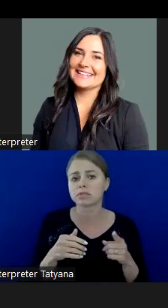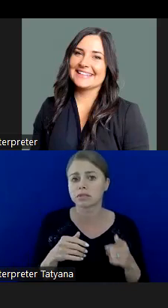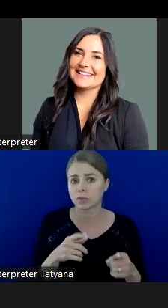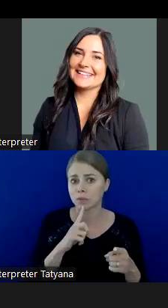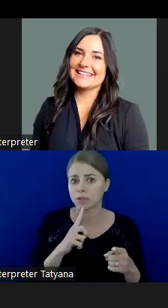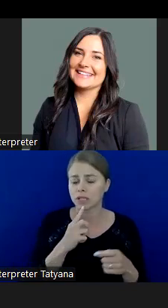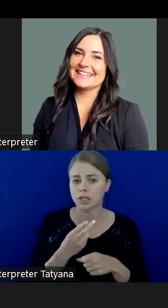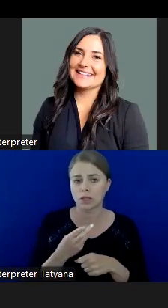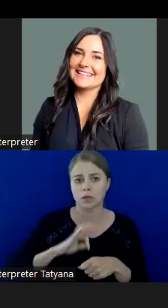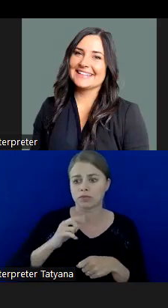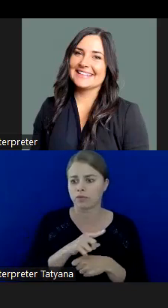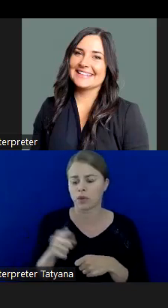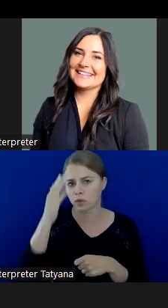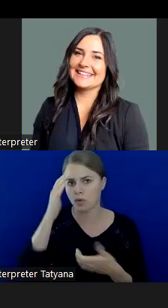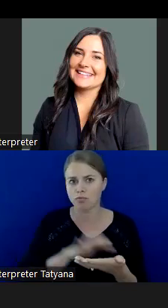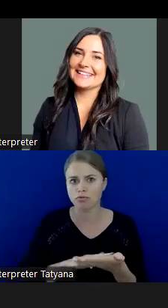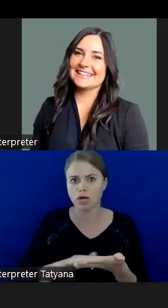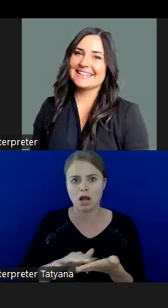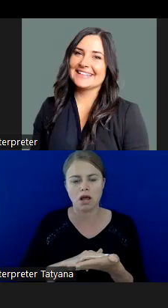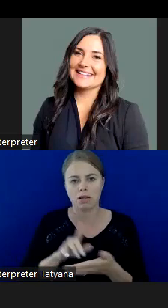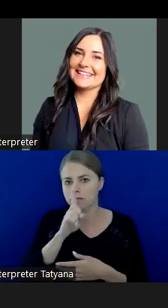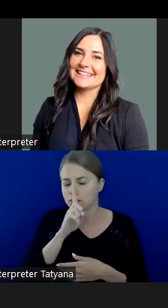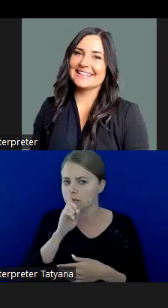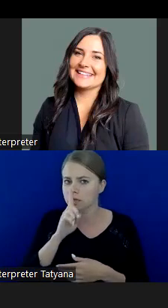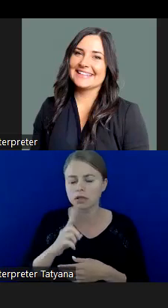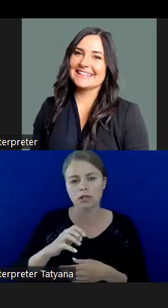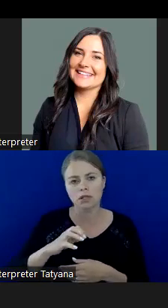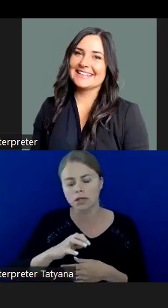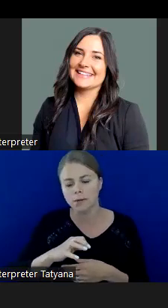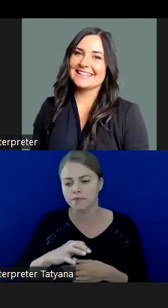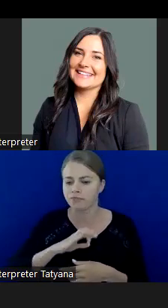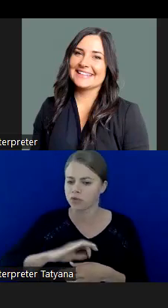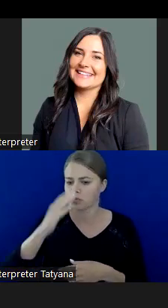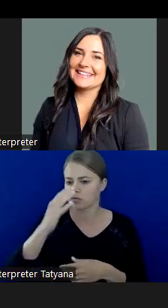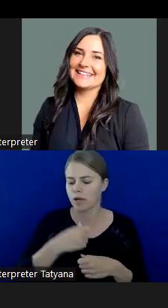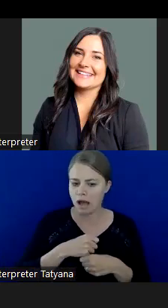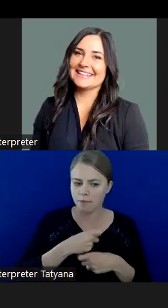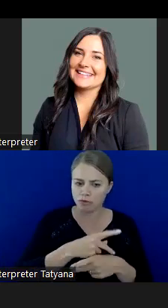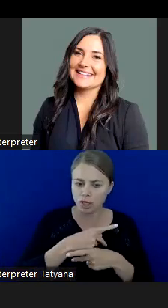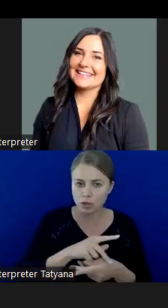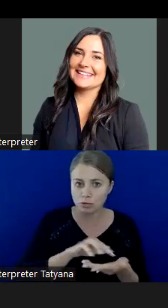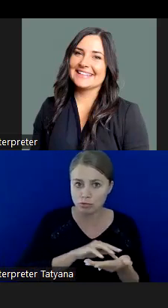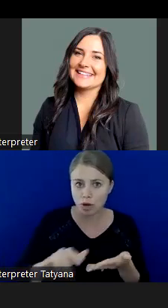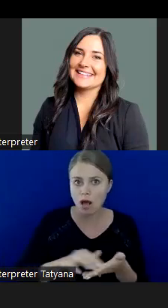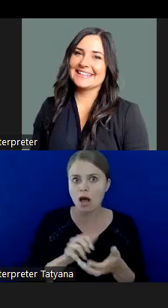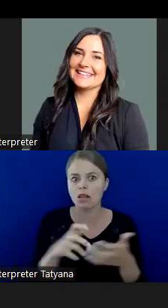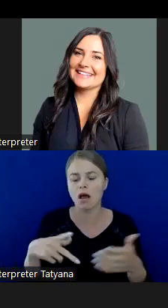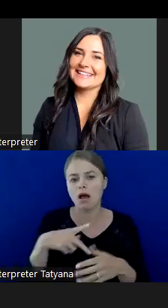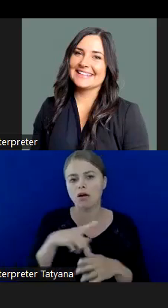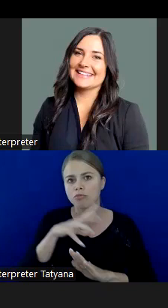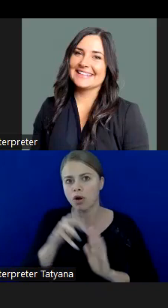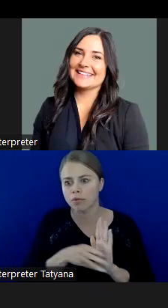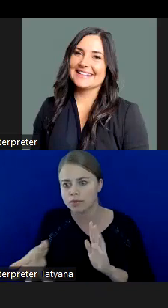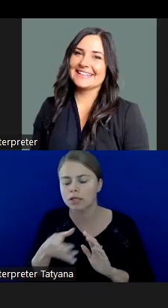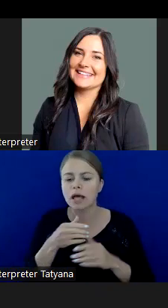really useful for you guys to know Braille. It's very useful for you to be able to produce Braille. There are a lot of programs out there that can help you produce